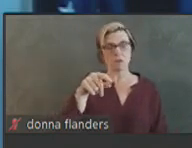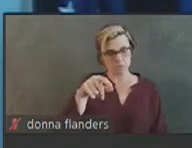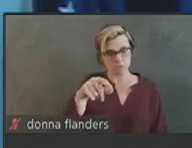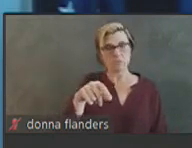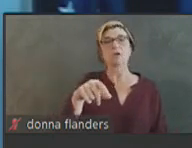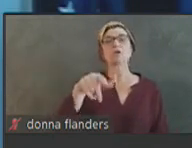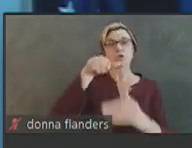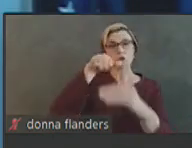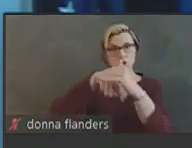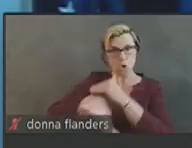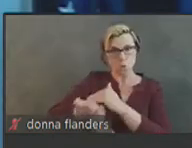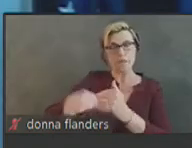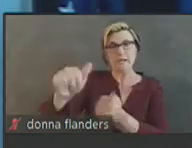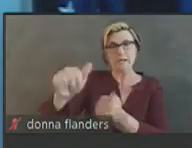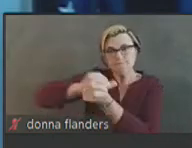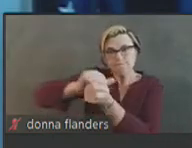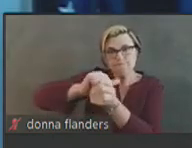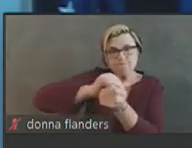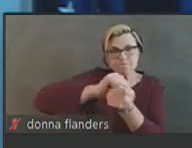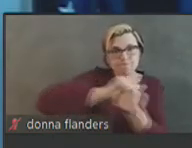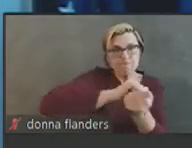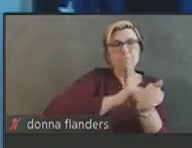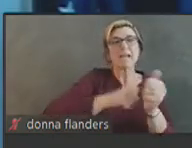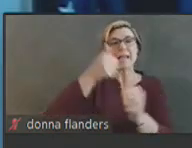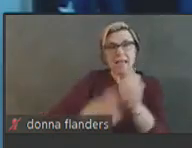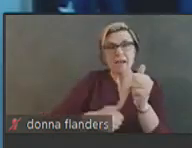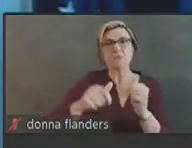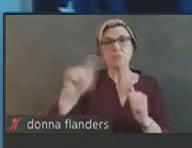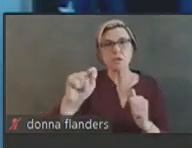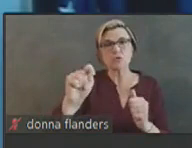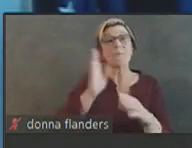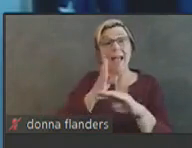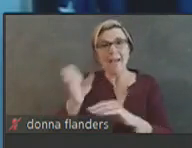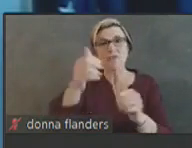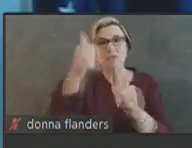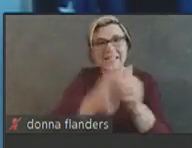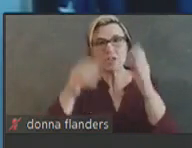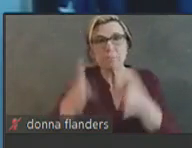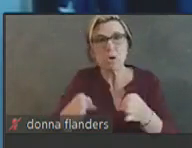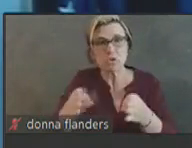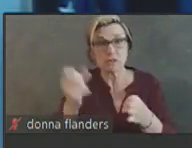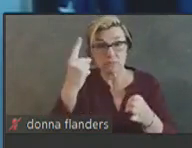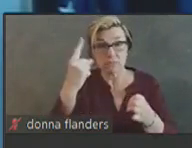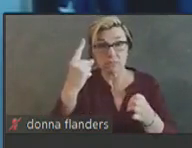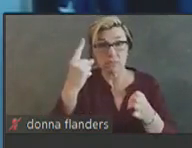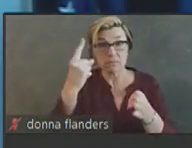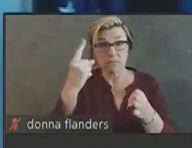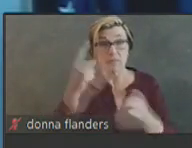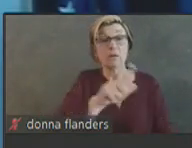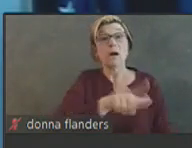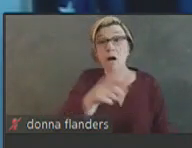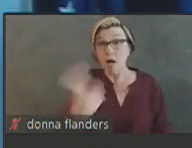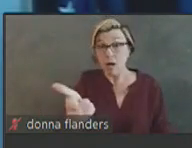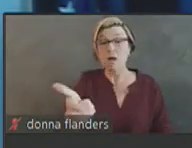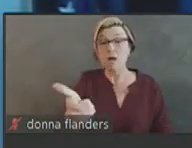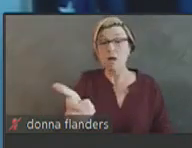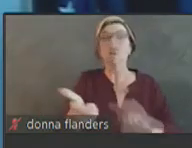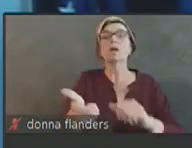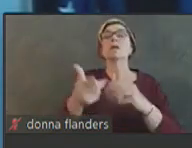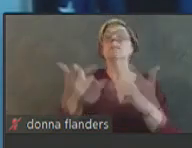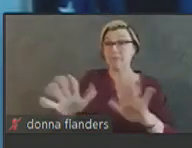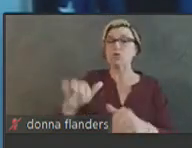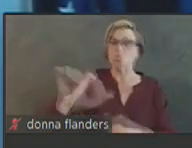to go in and desanitize those each time they are used. You can't just rely on cleaning your